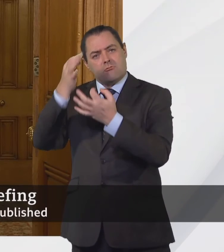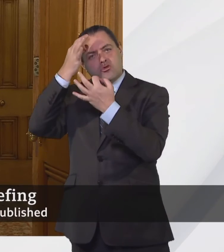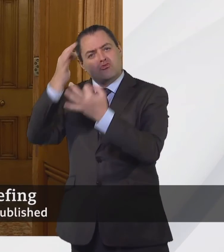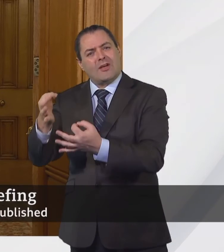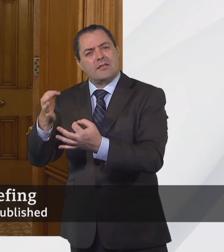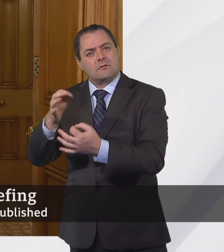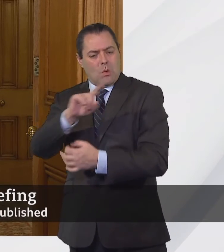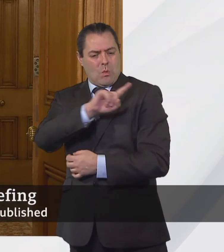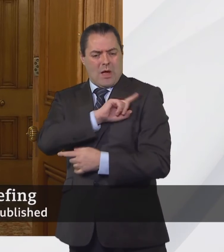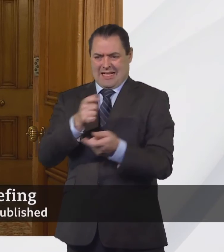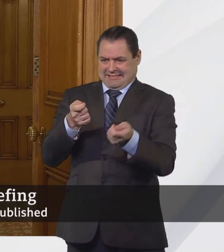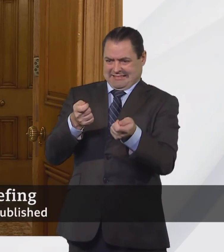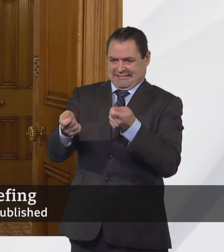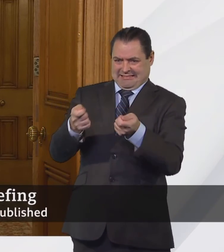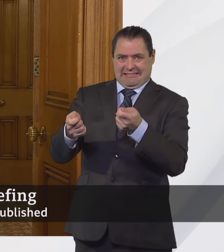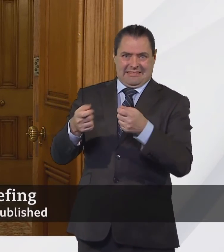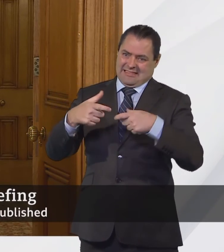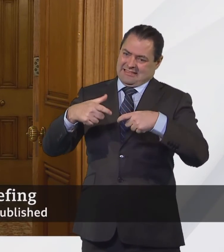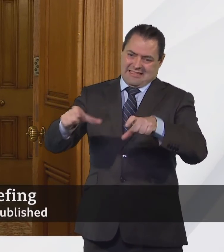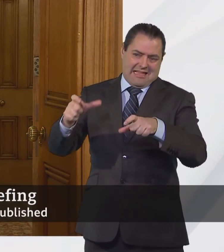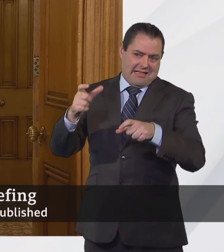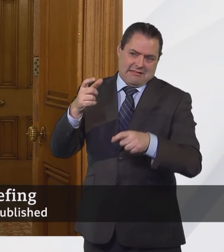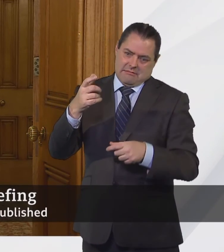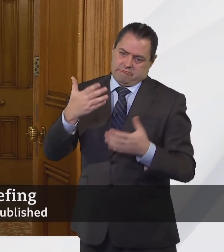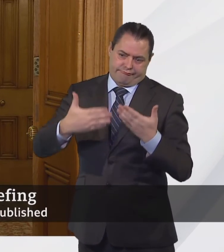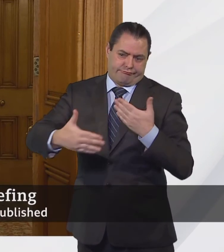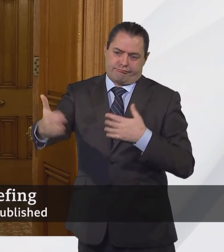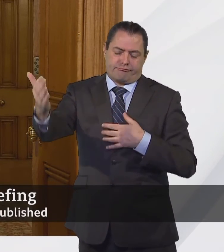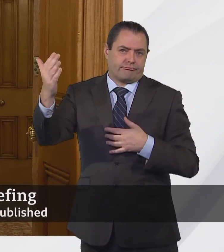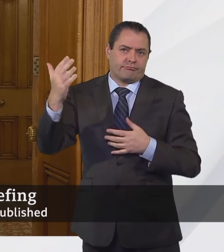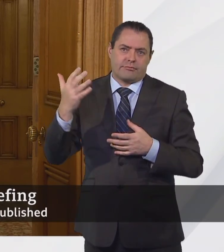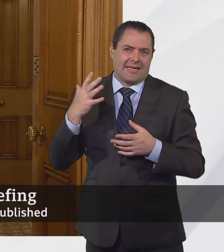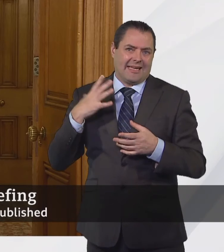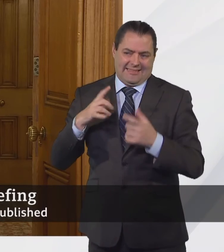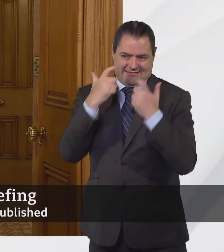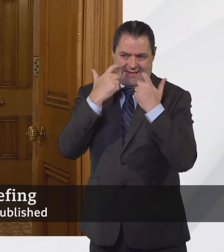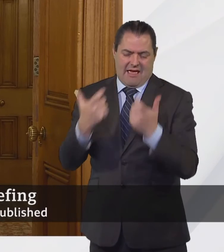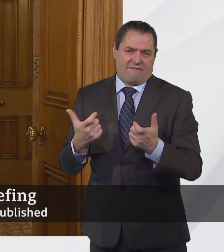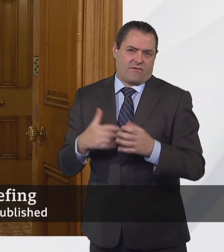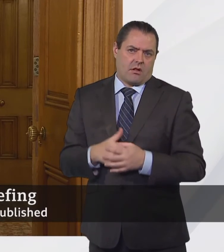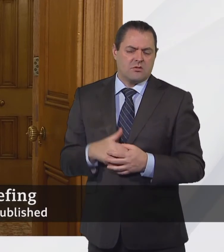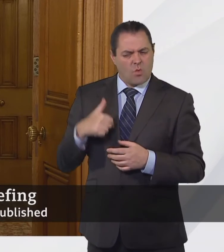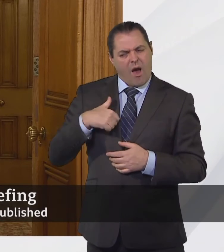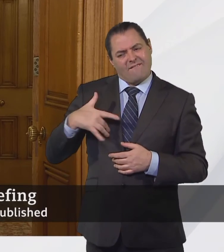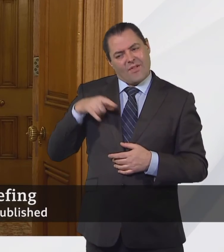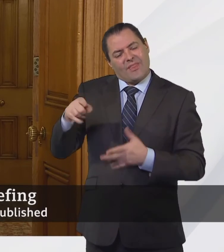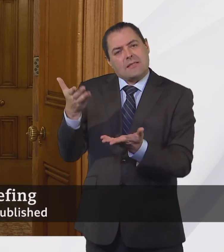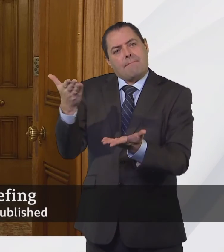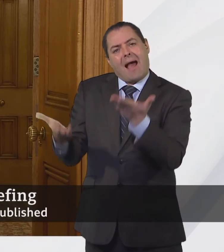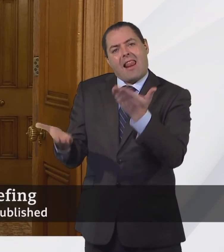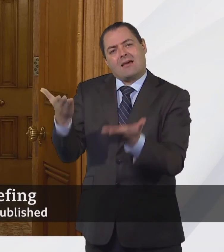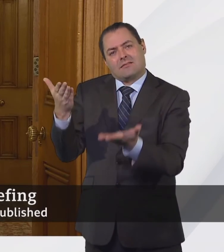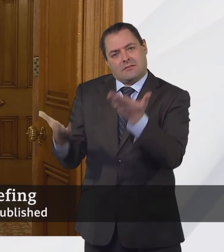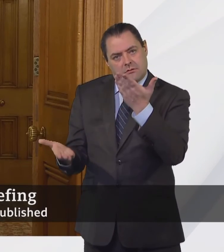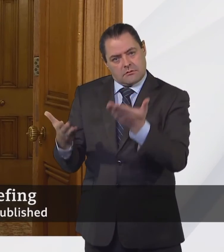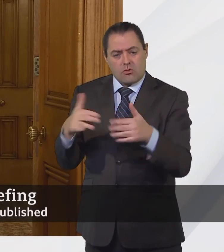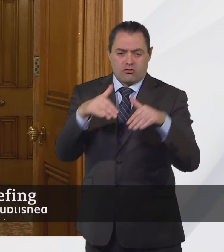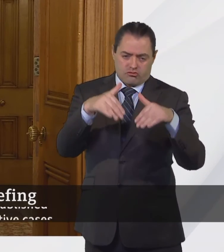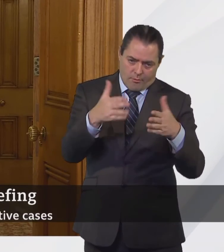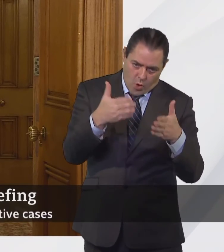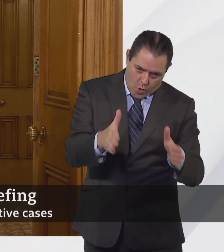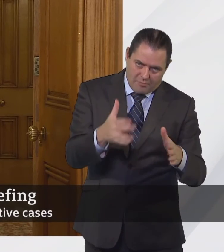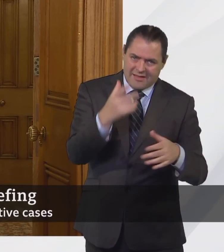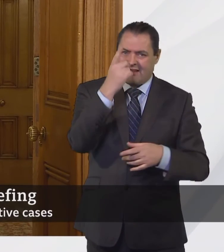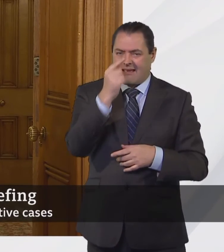have long months ahead. And I think the strategy is balanced and it is right. And the key thing